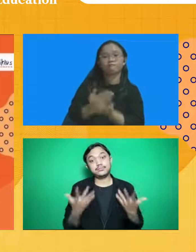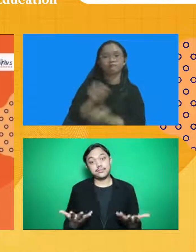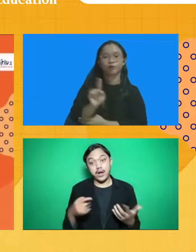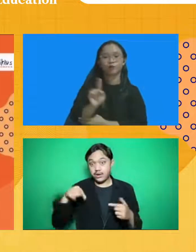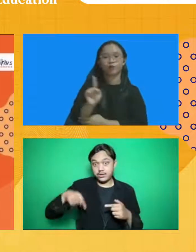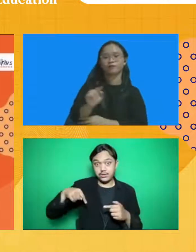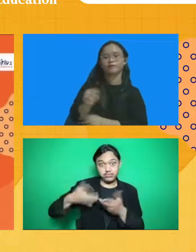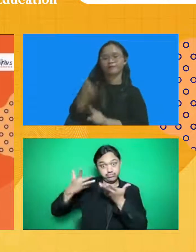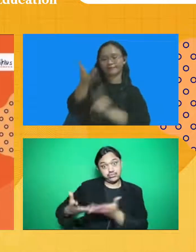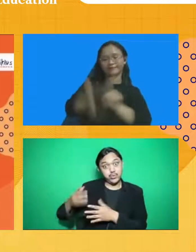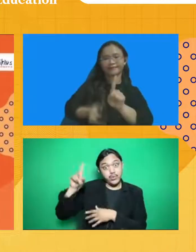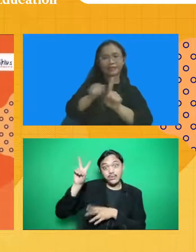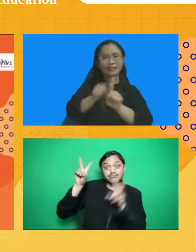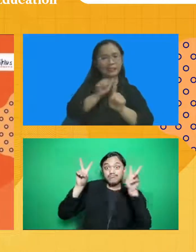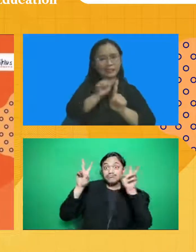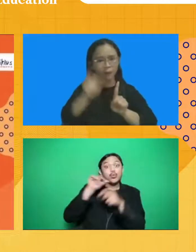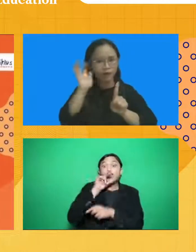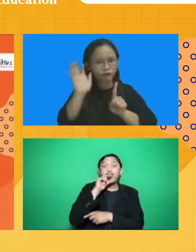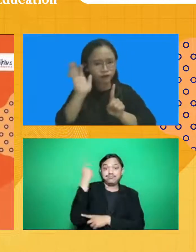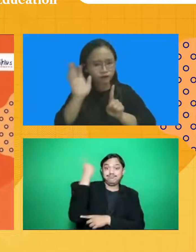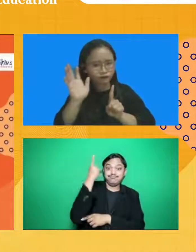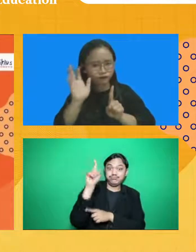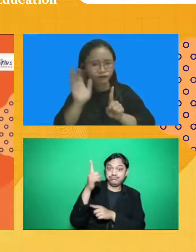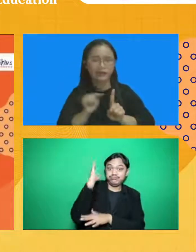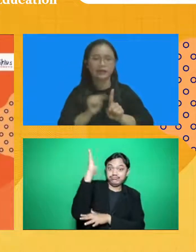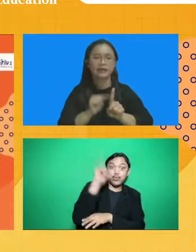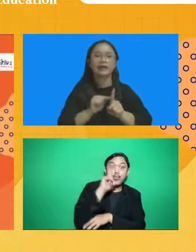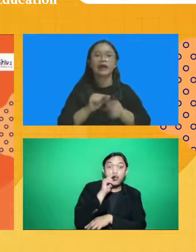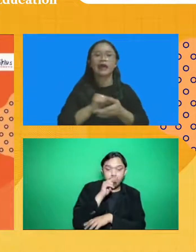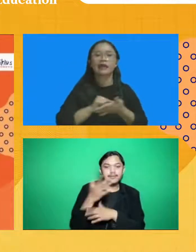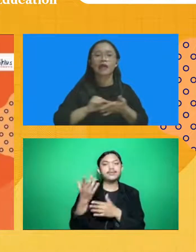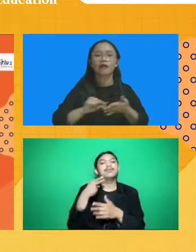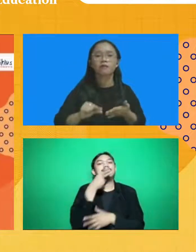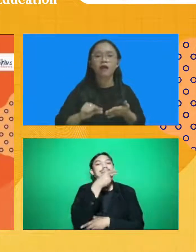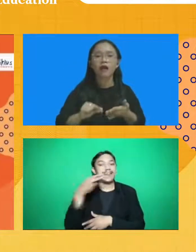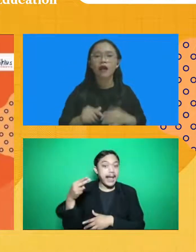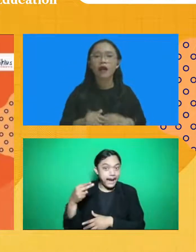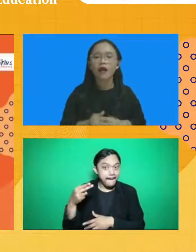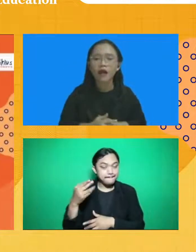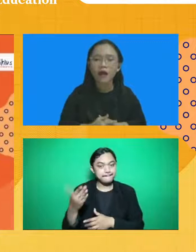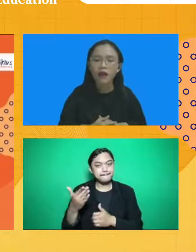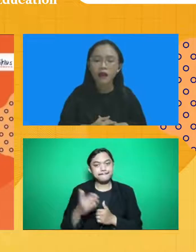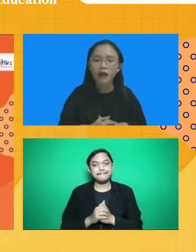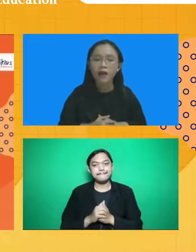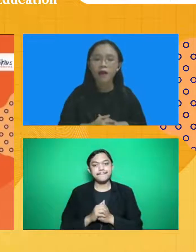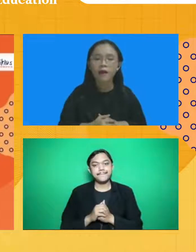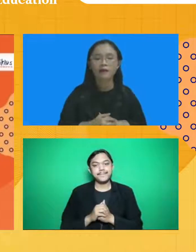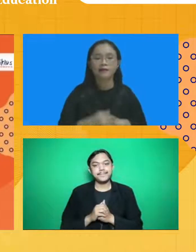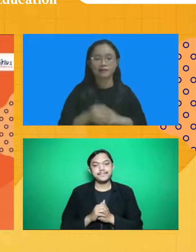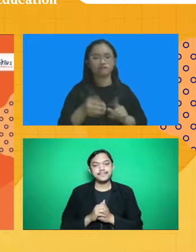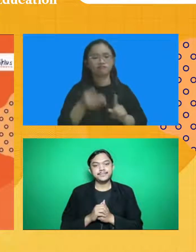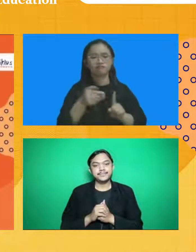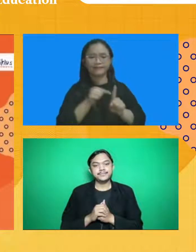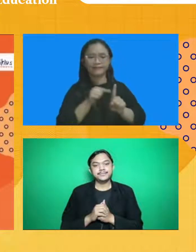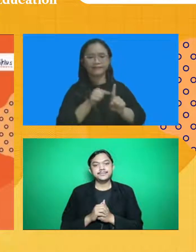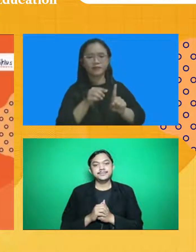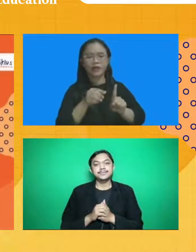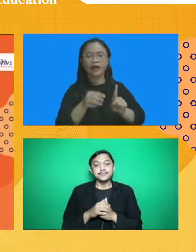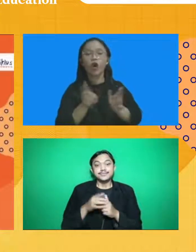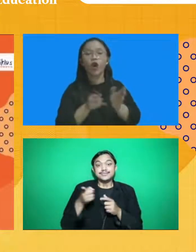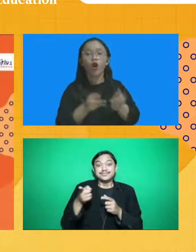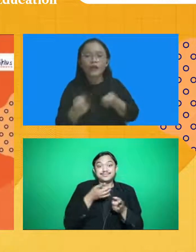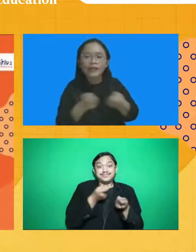Ram Dulip Randobake, Coordinator, YPS Sri Lanka and core member of YPS Asia Pacific